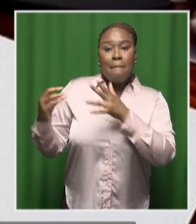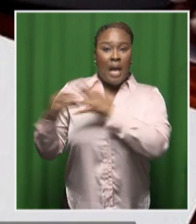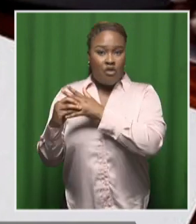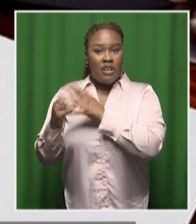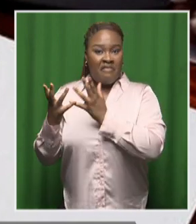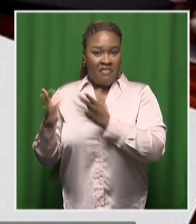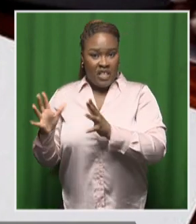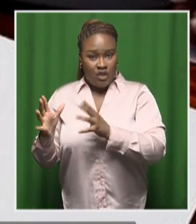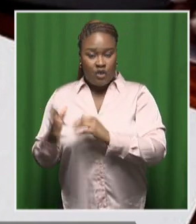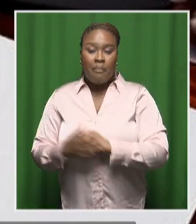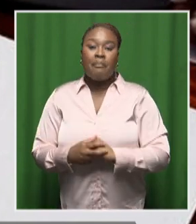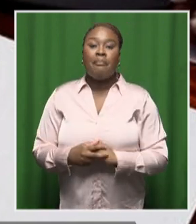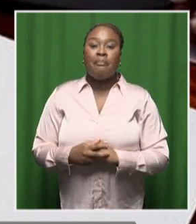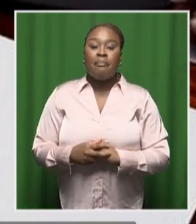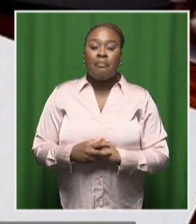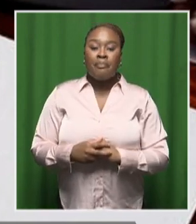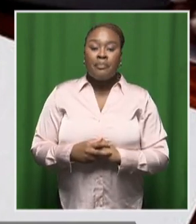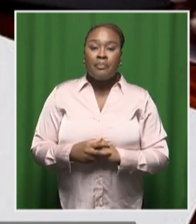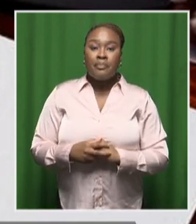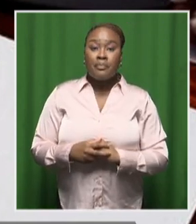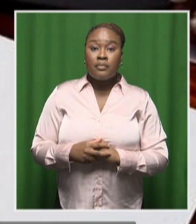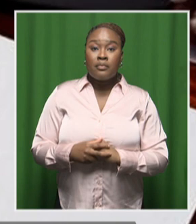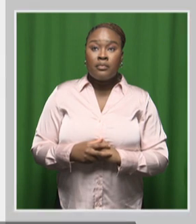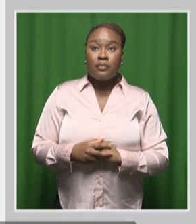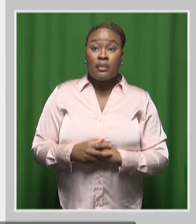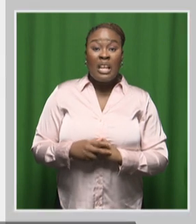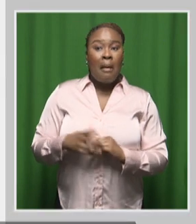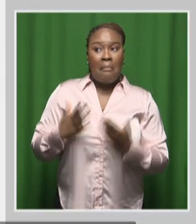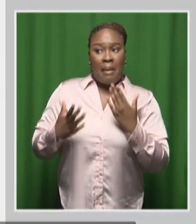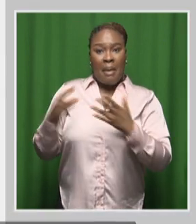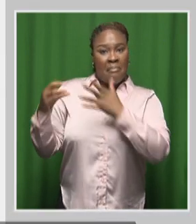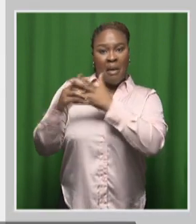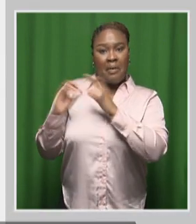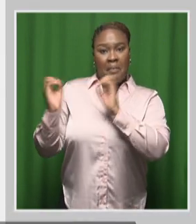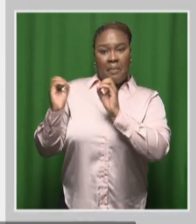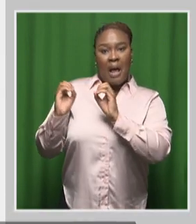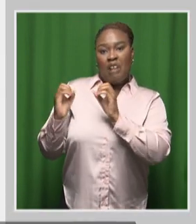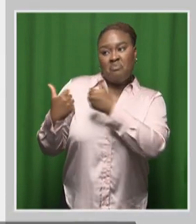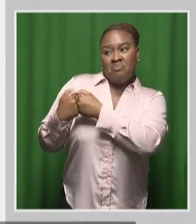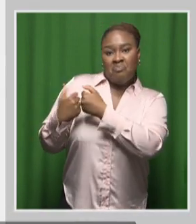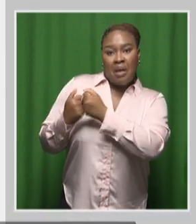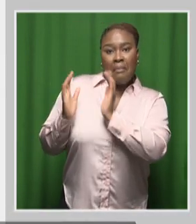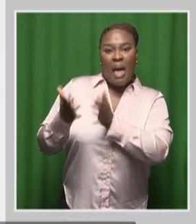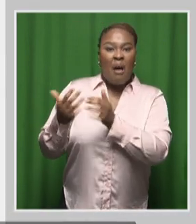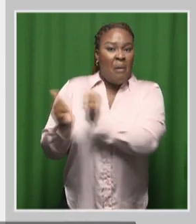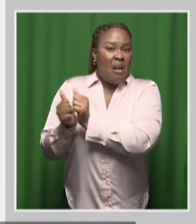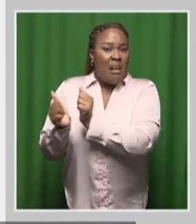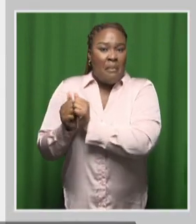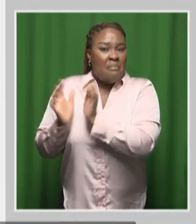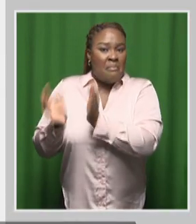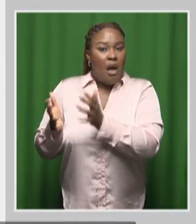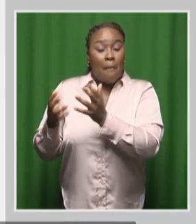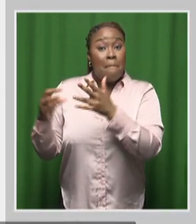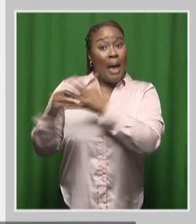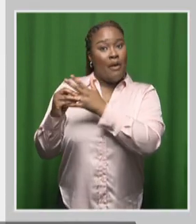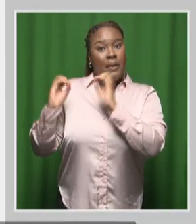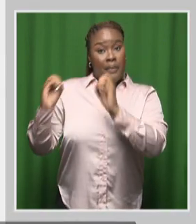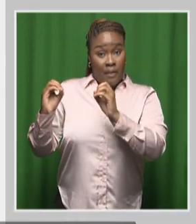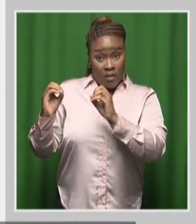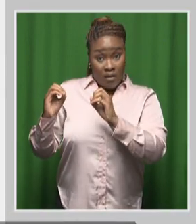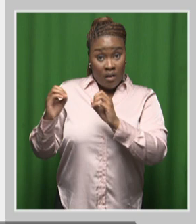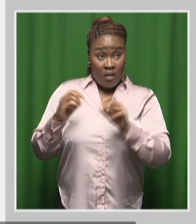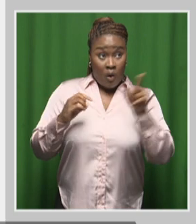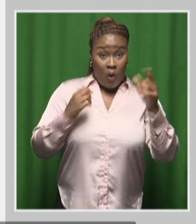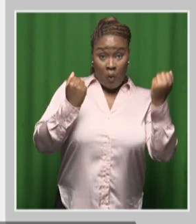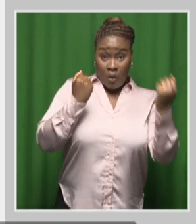But would the court have acted differently if they were not married? Because this is a big scenario. Would it work the same